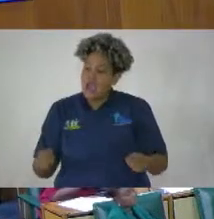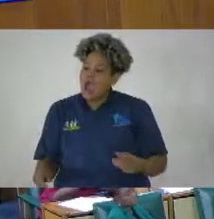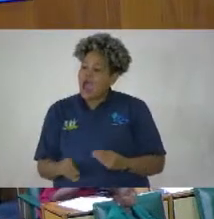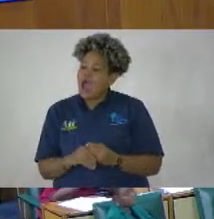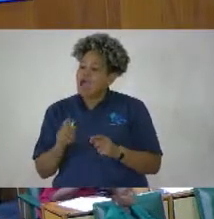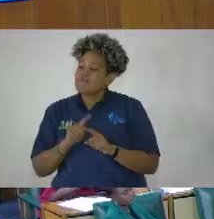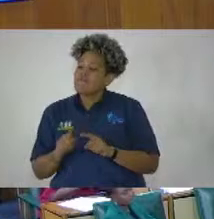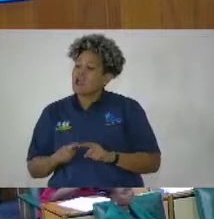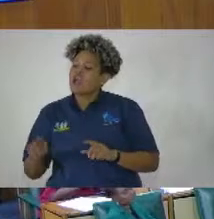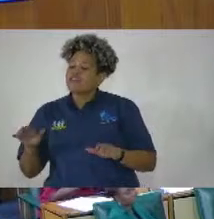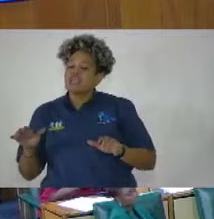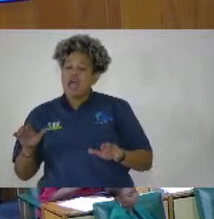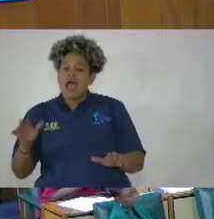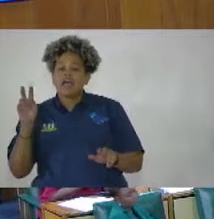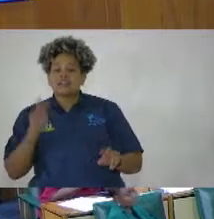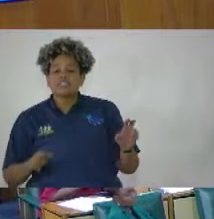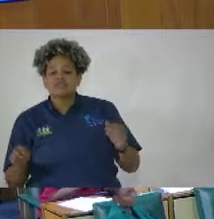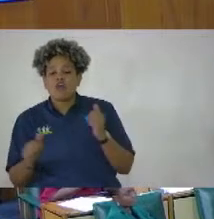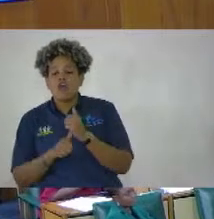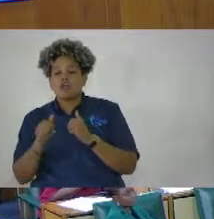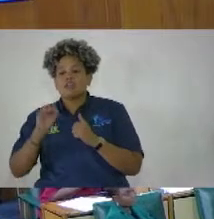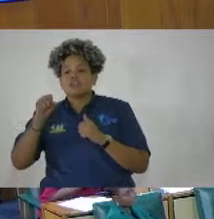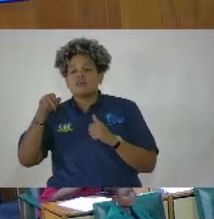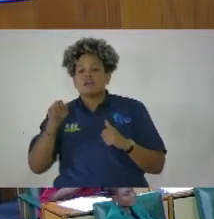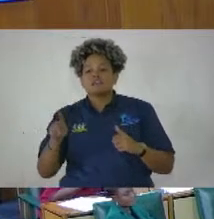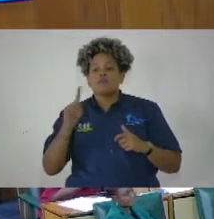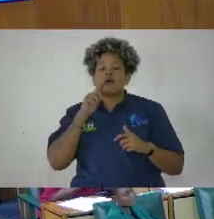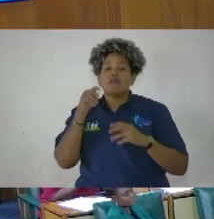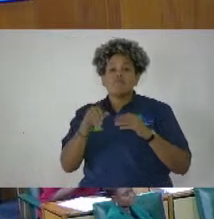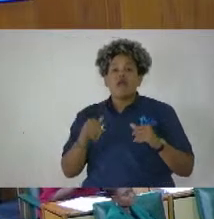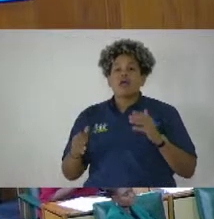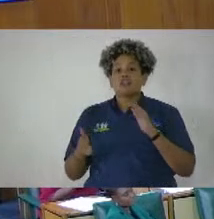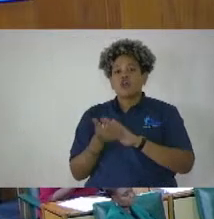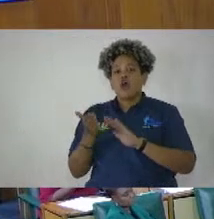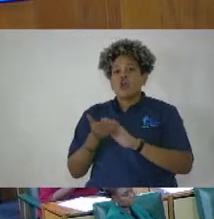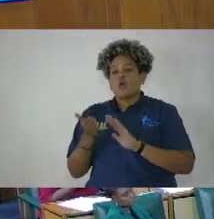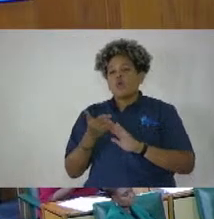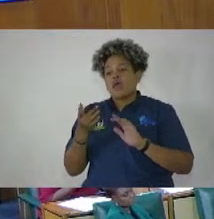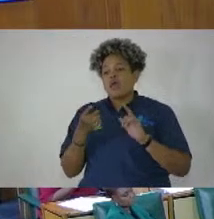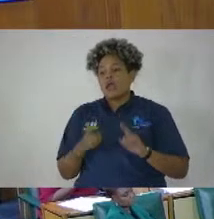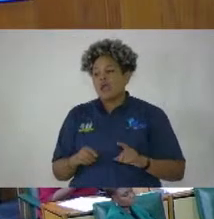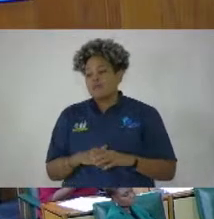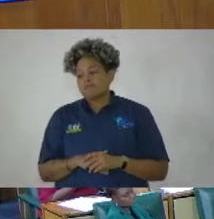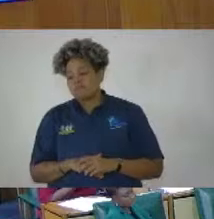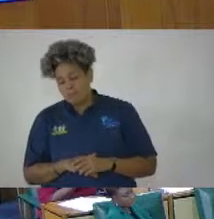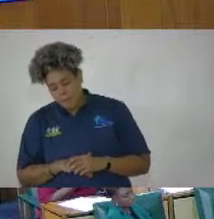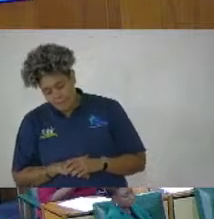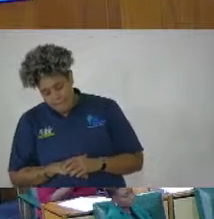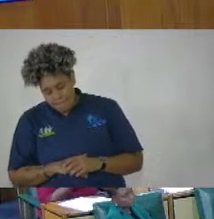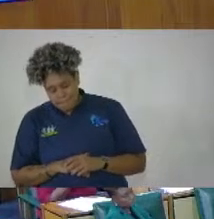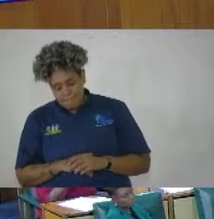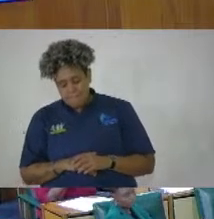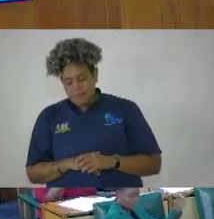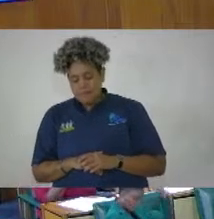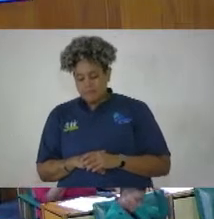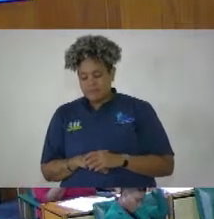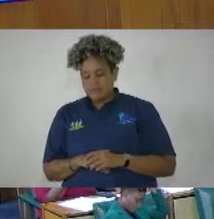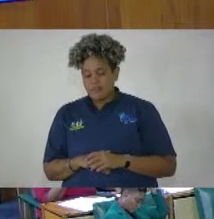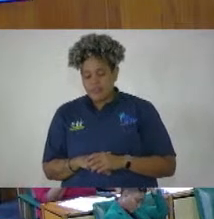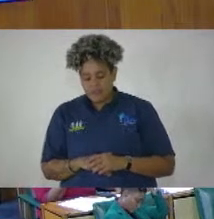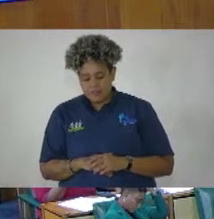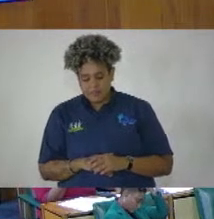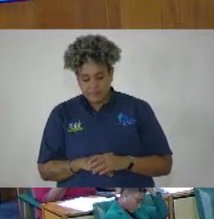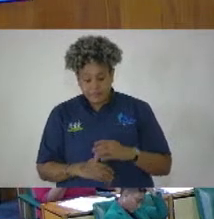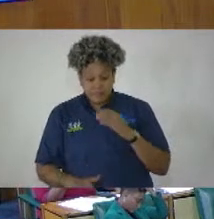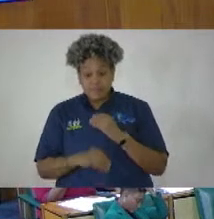various activities under Spark are being financed and are underway. Now, Mr. Speaker, the supplementary